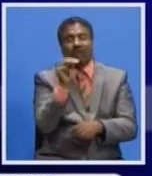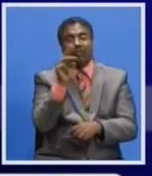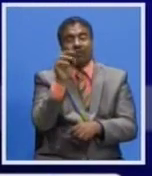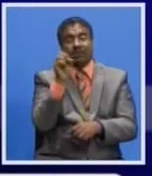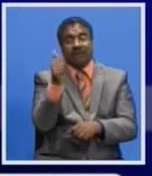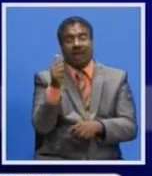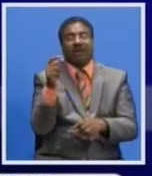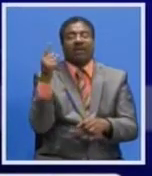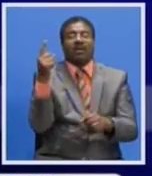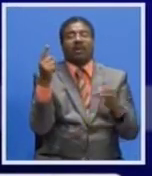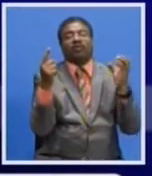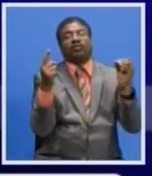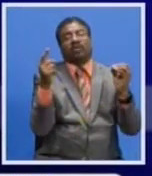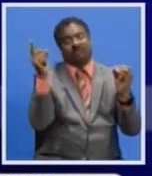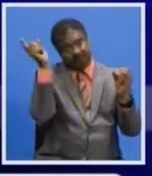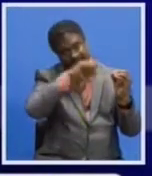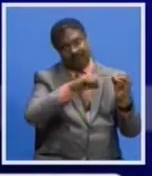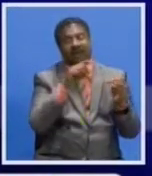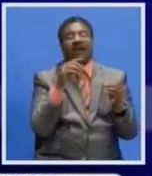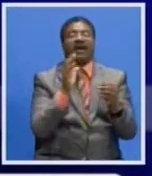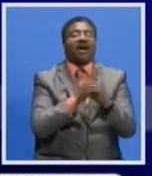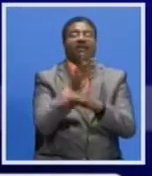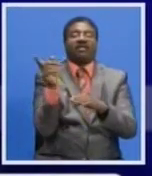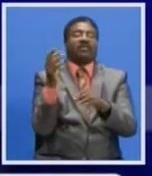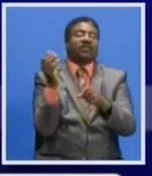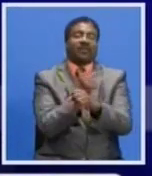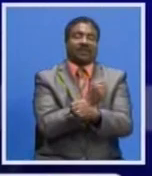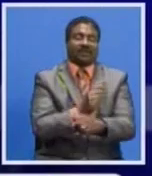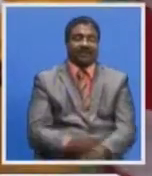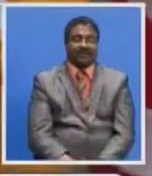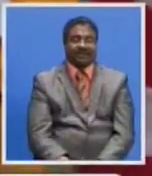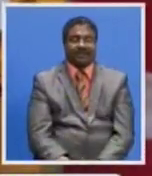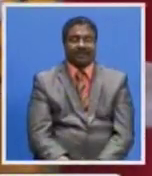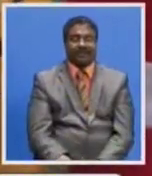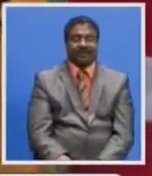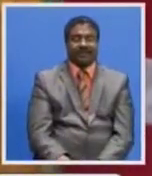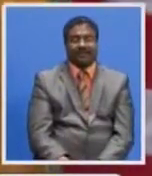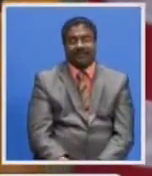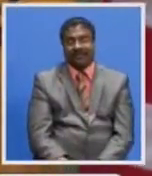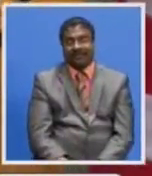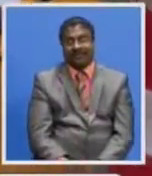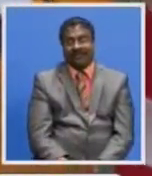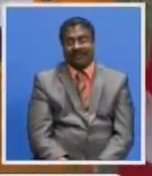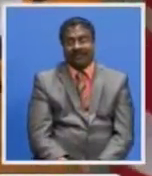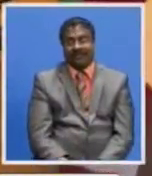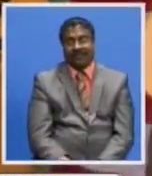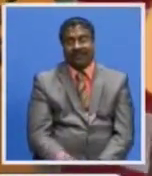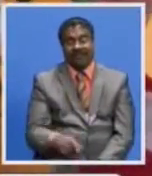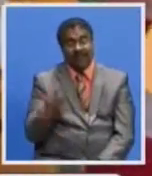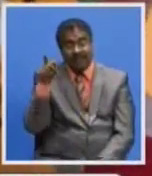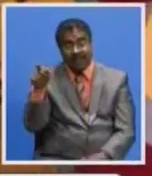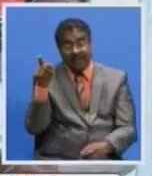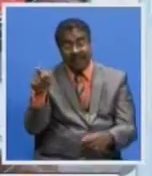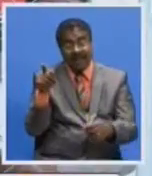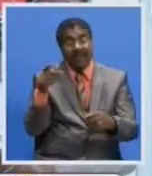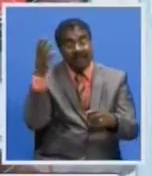in the final played in Lusaka. More in the following report. Cries to honor fallen sports heroes have not fallen on deaf